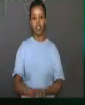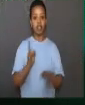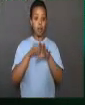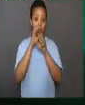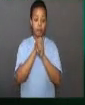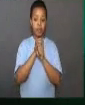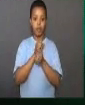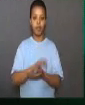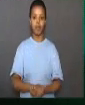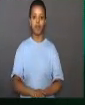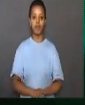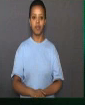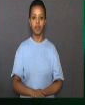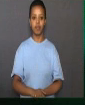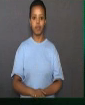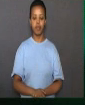Time's up!